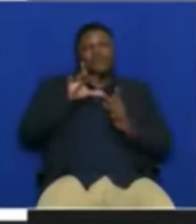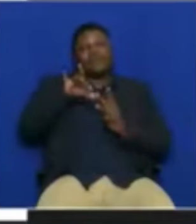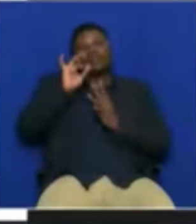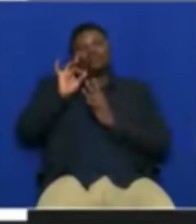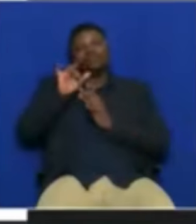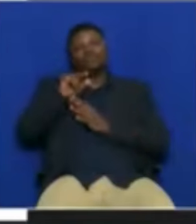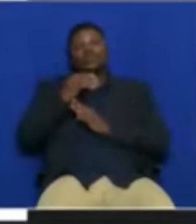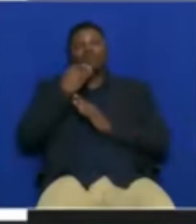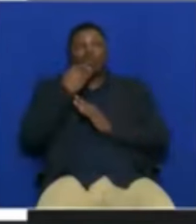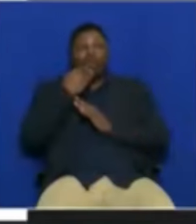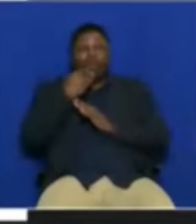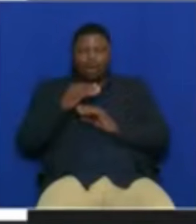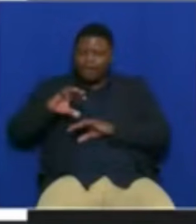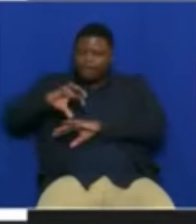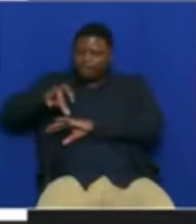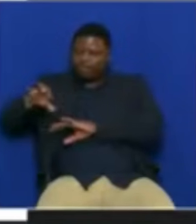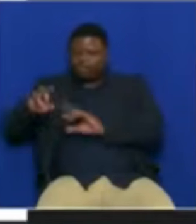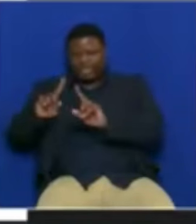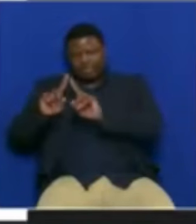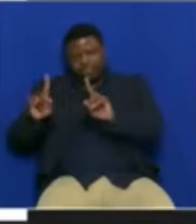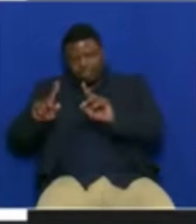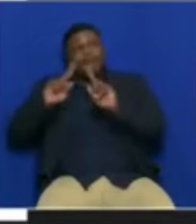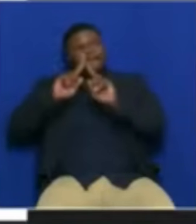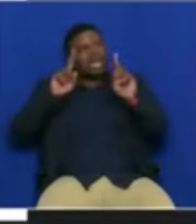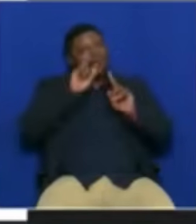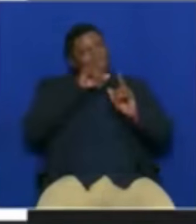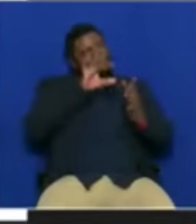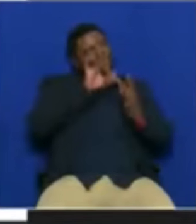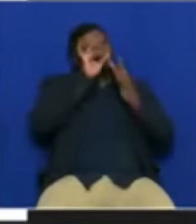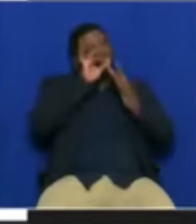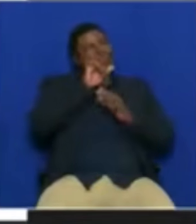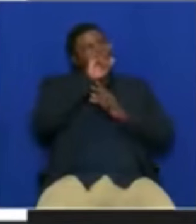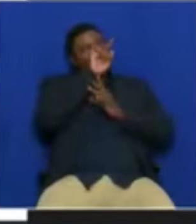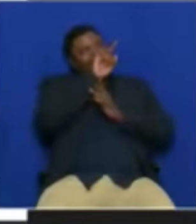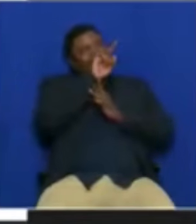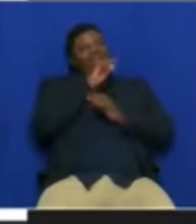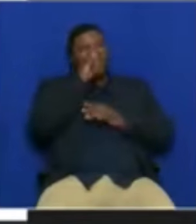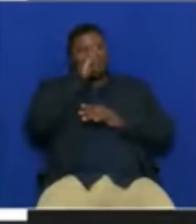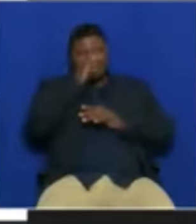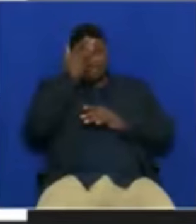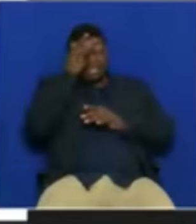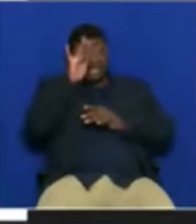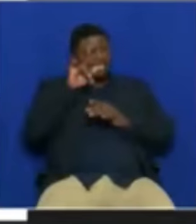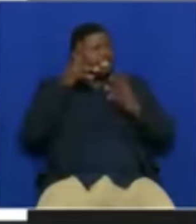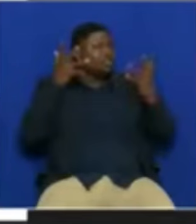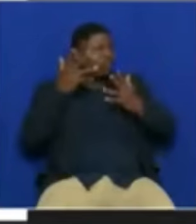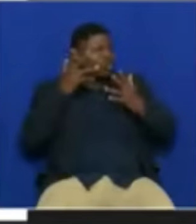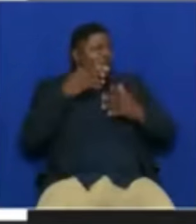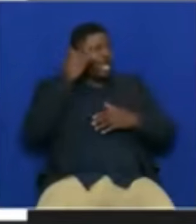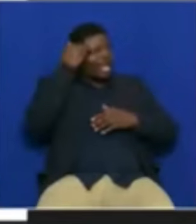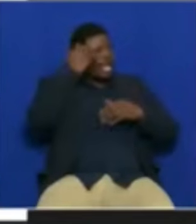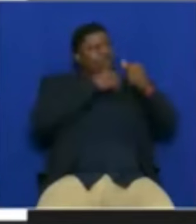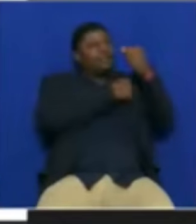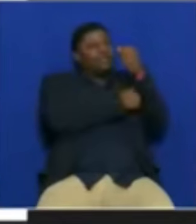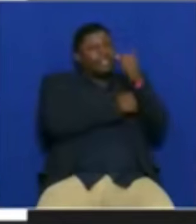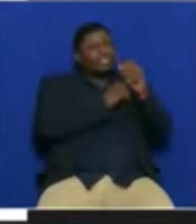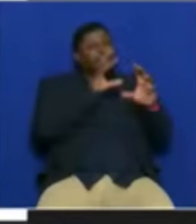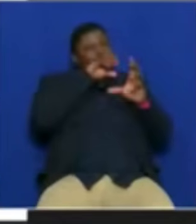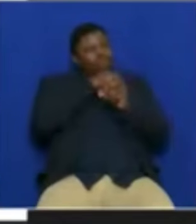office. That's Okay. correct. Crime intelligence. Yes, crime intelligence head office. Yes.